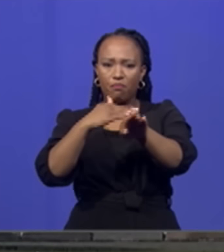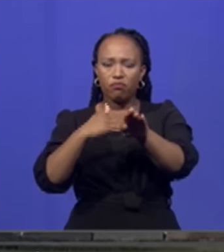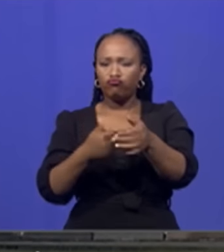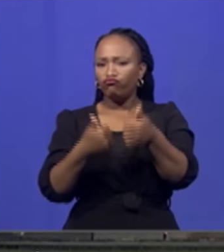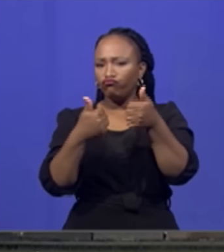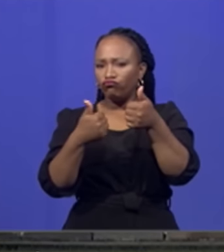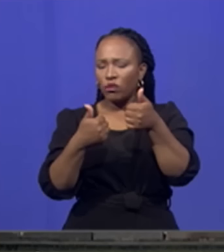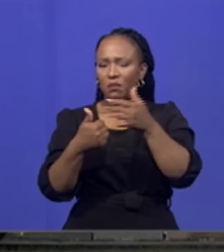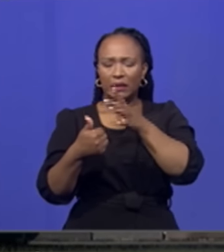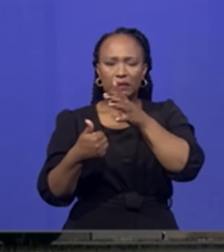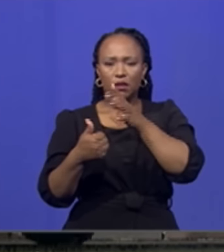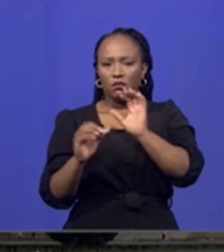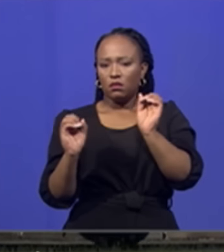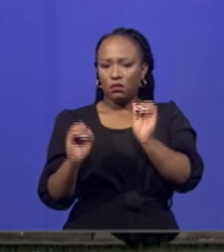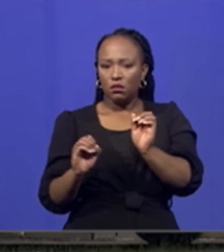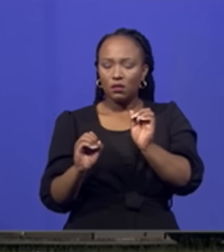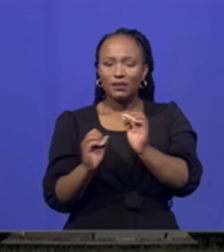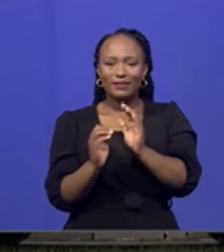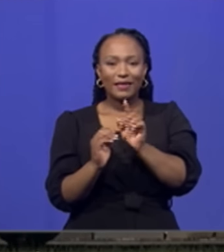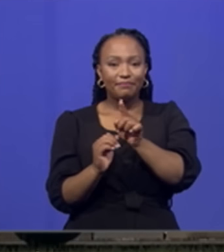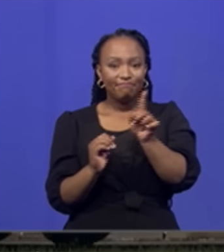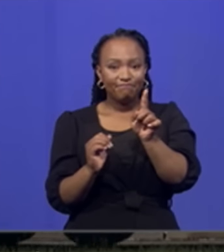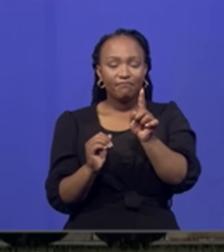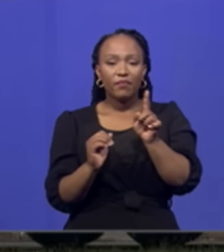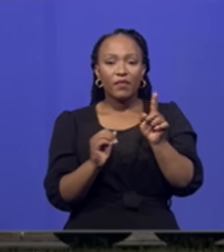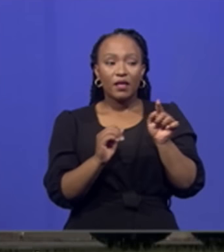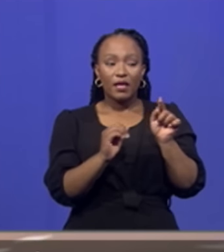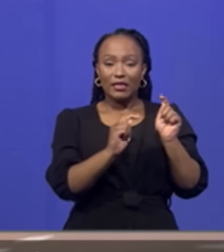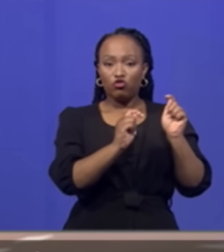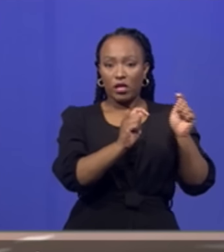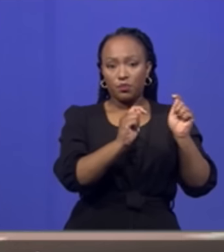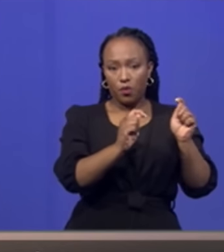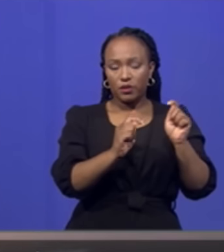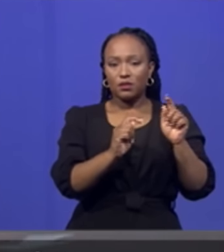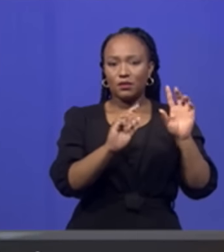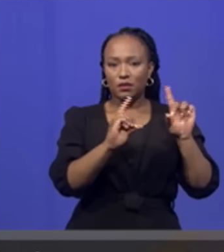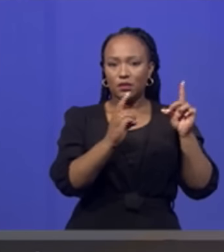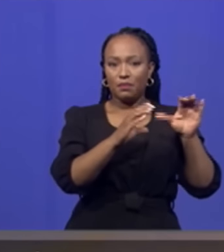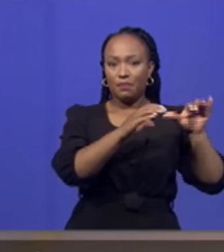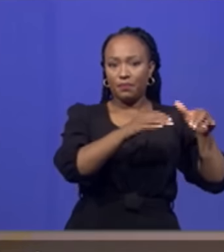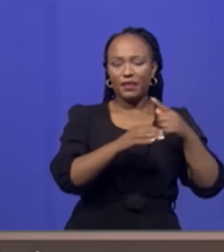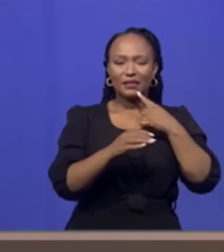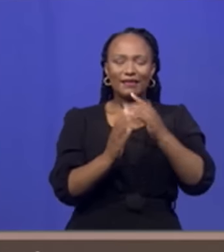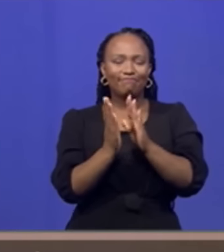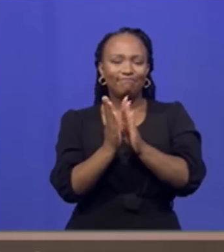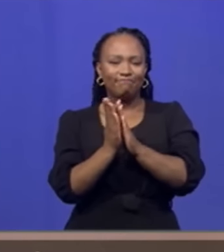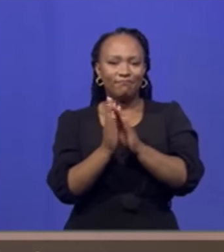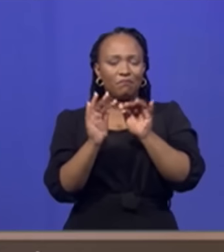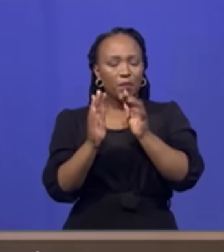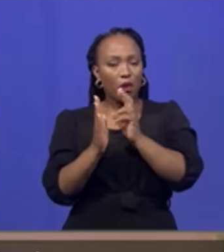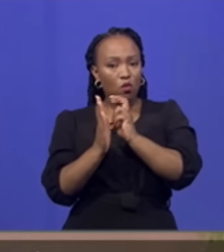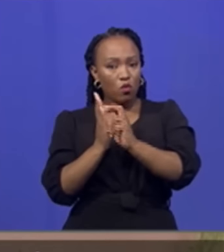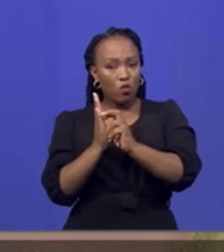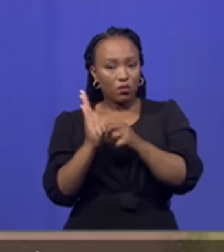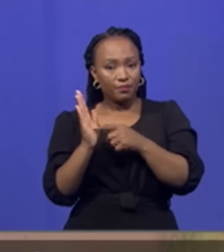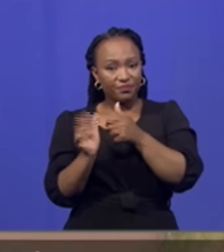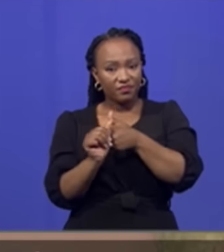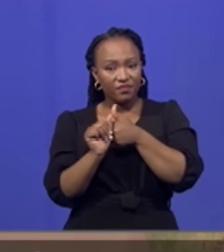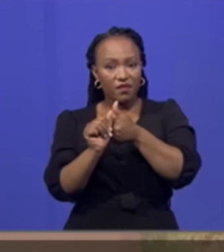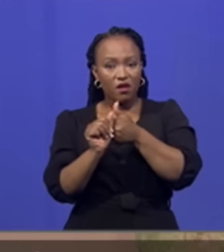rotloetsa ba ya maeto go obamela melawana ya pharakano le pabalesego fa ba boela kwa mafelong a a farologaneng ka paka ya malatsi